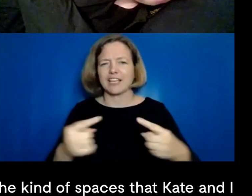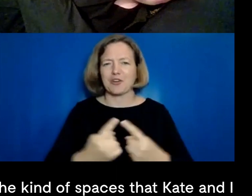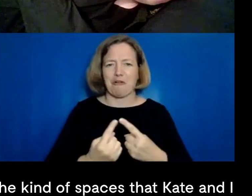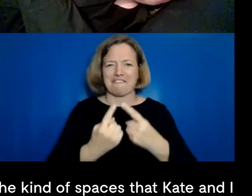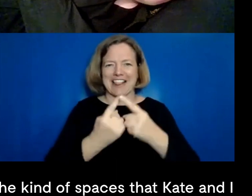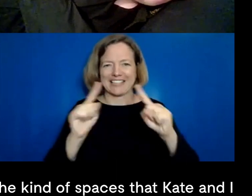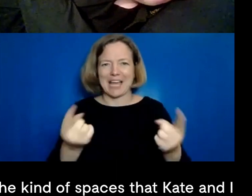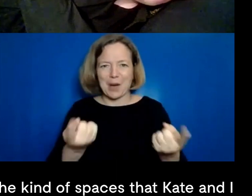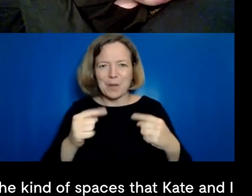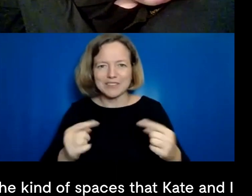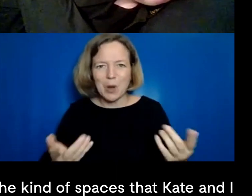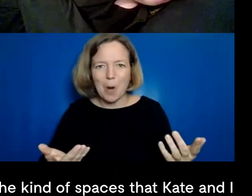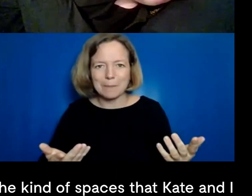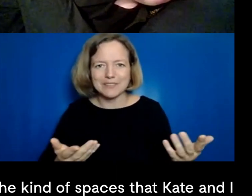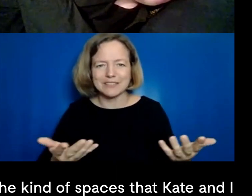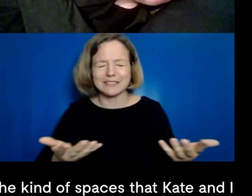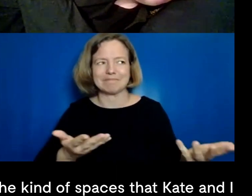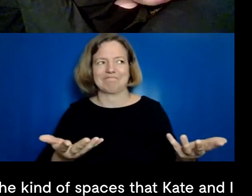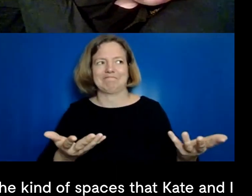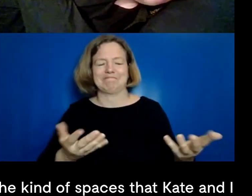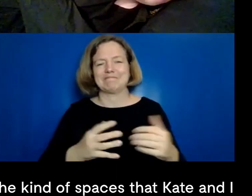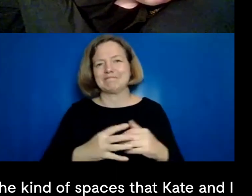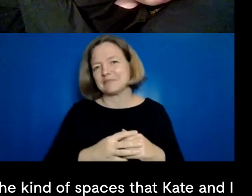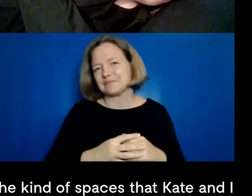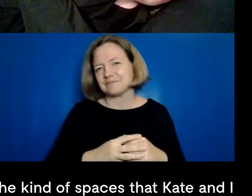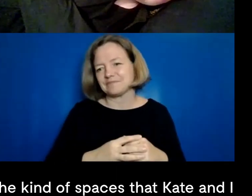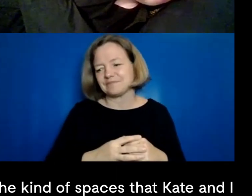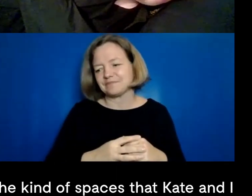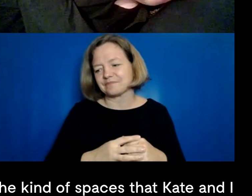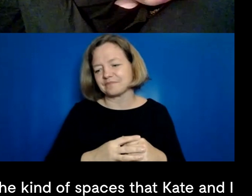Yeah, but I really think these are